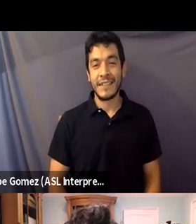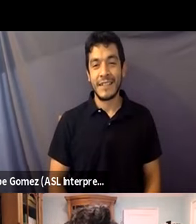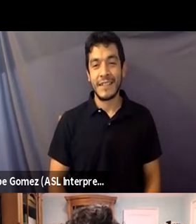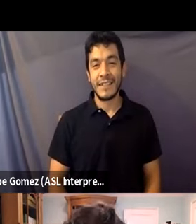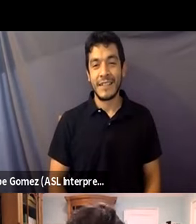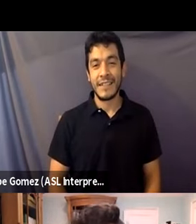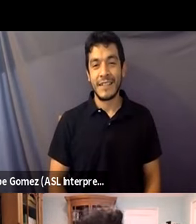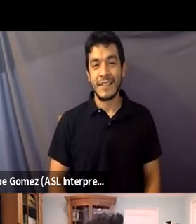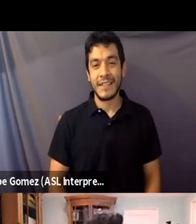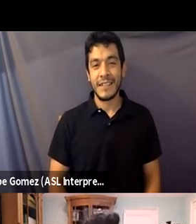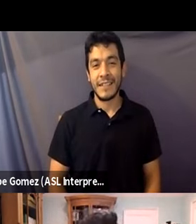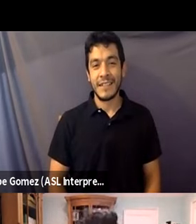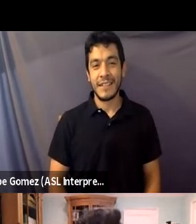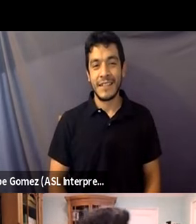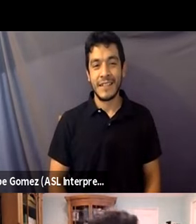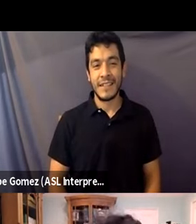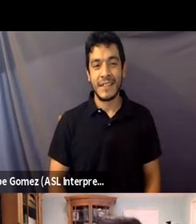So, hi.